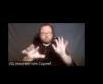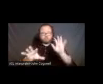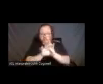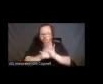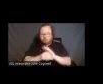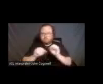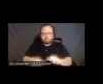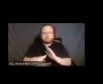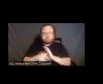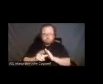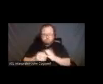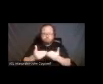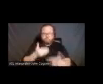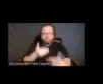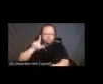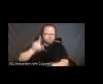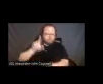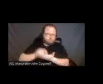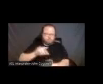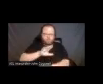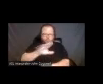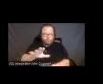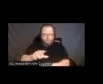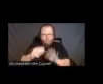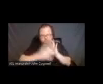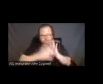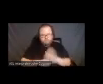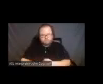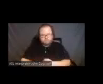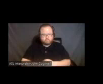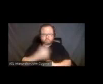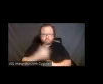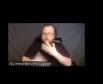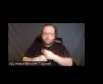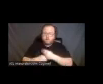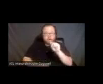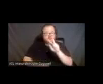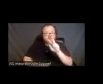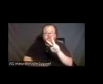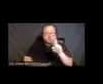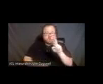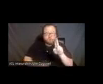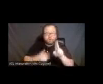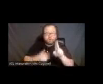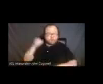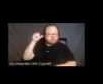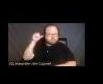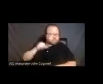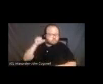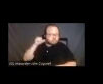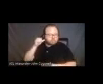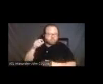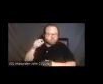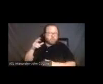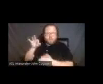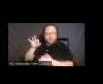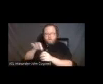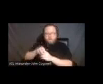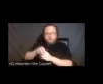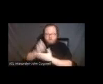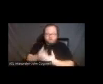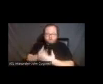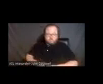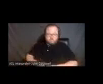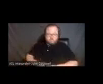made prior to printing the ballot. An additional feature of the AVU is its audio voting session. Simply request the election